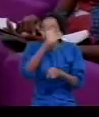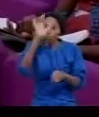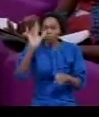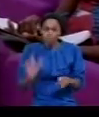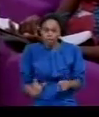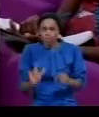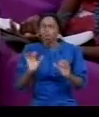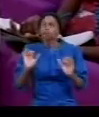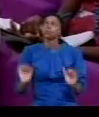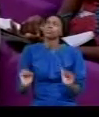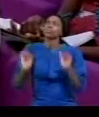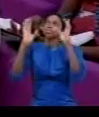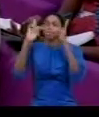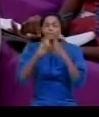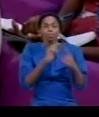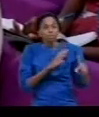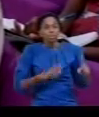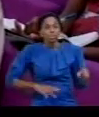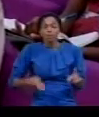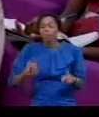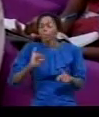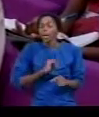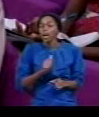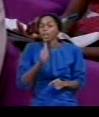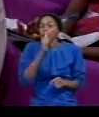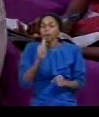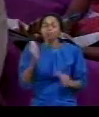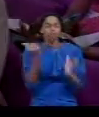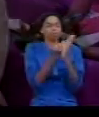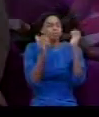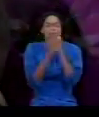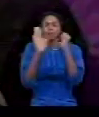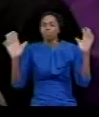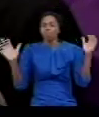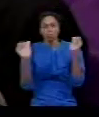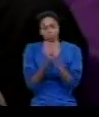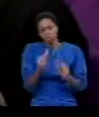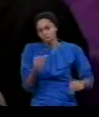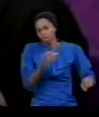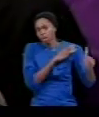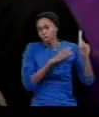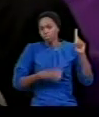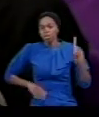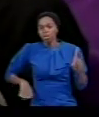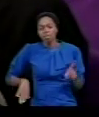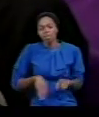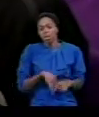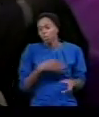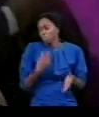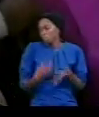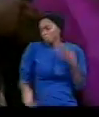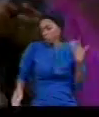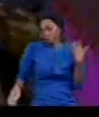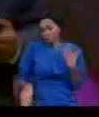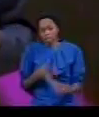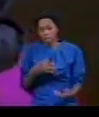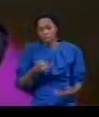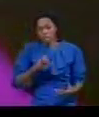unto Christ. I am crucified with Christ, nevertheless I